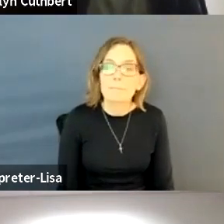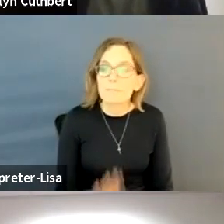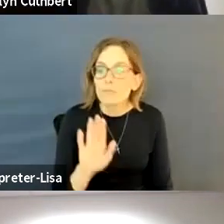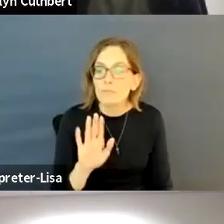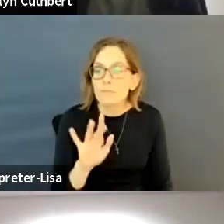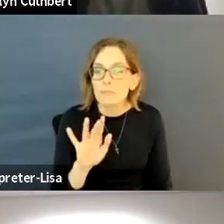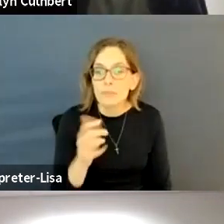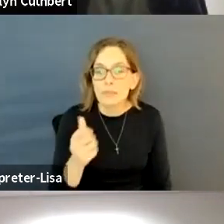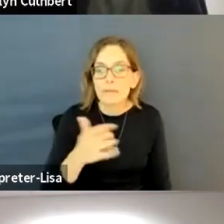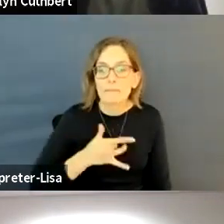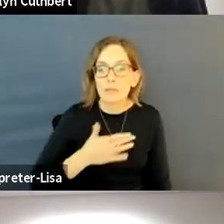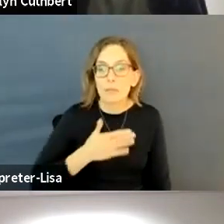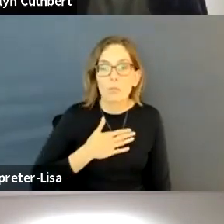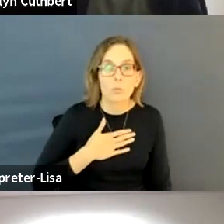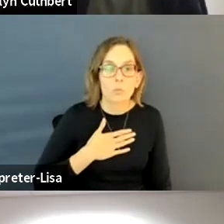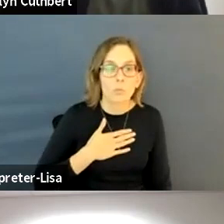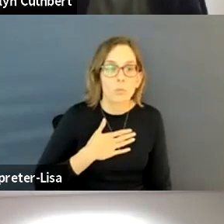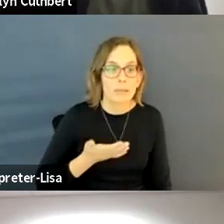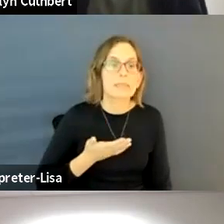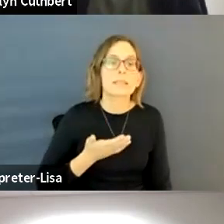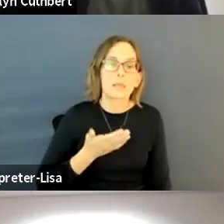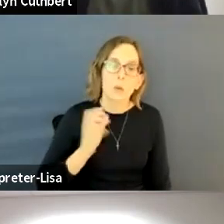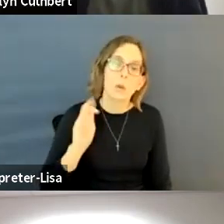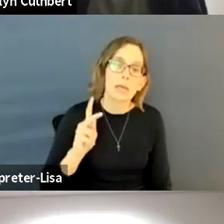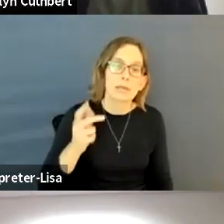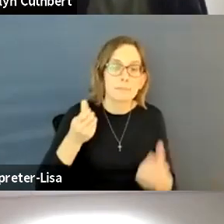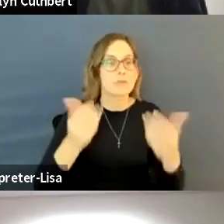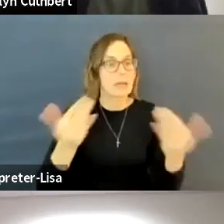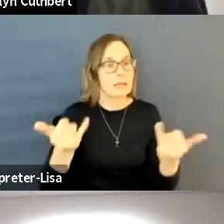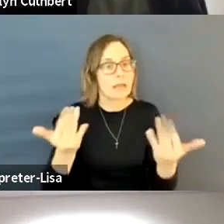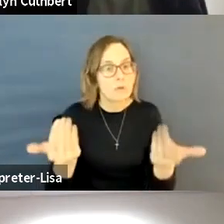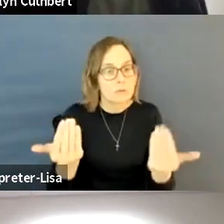that feels willing to just, like, right now you're like, okay, I'm willing to give this a try?